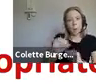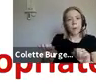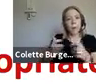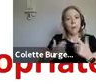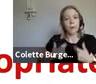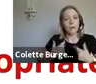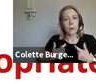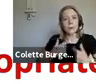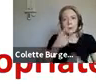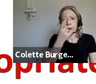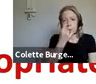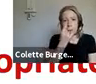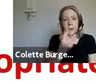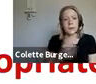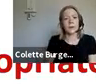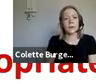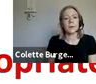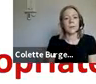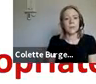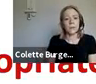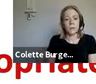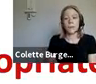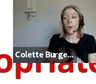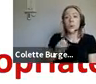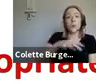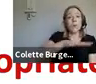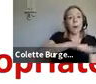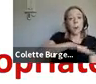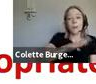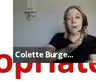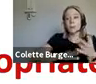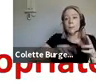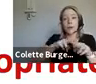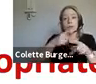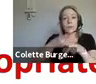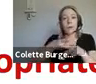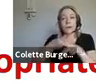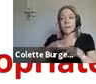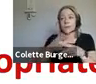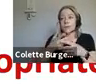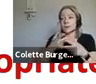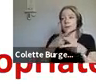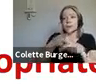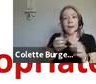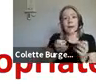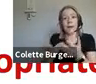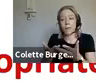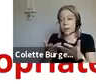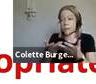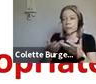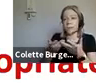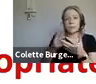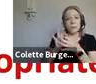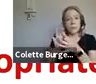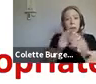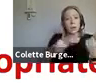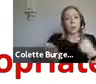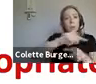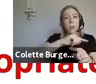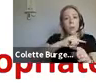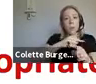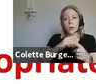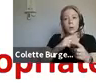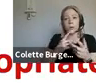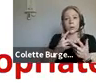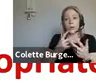capabilities, and they engage with the families, parents, guardians, caregivers, and use all of this knowledge to offer